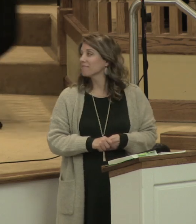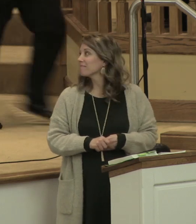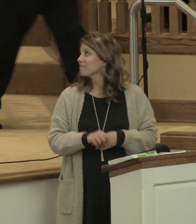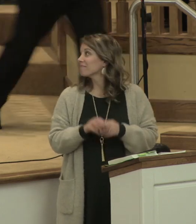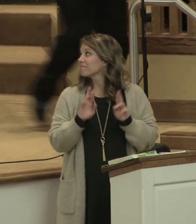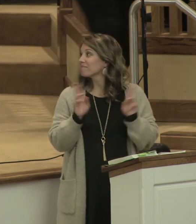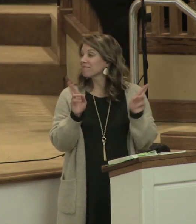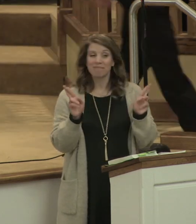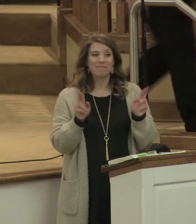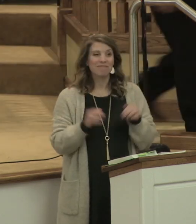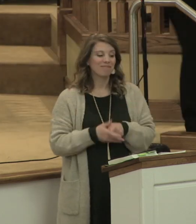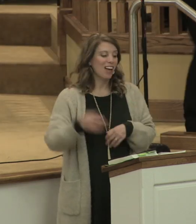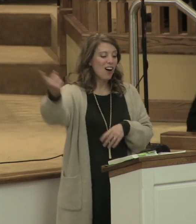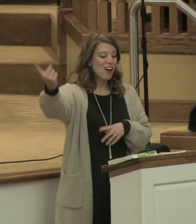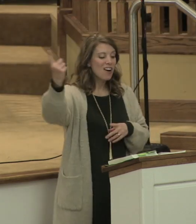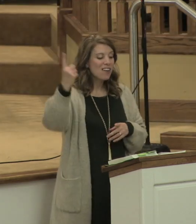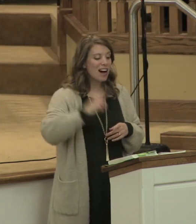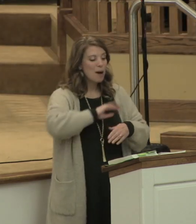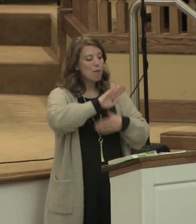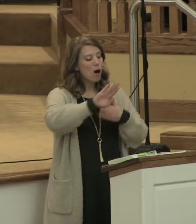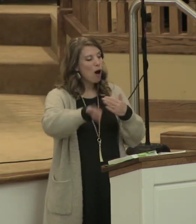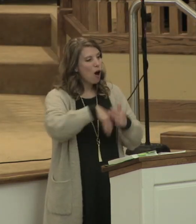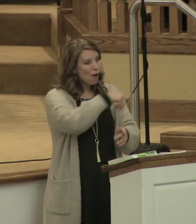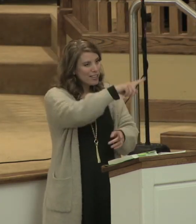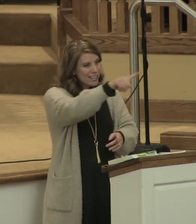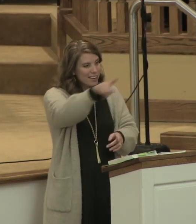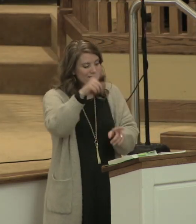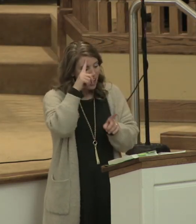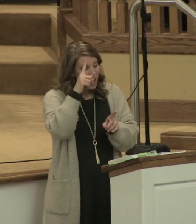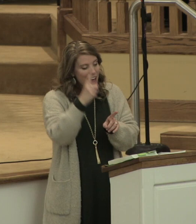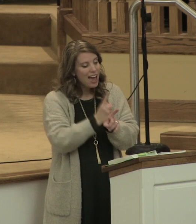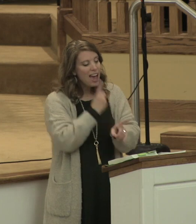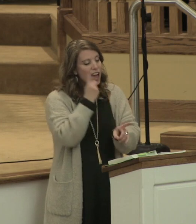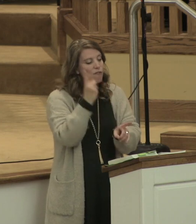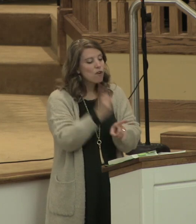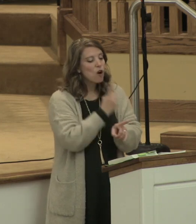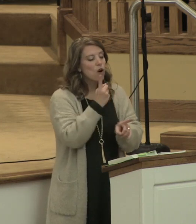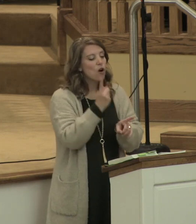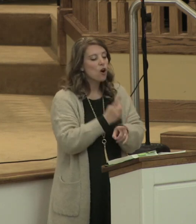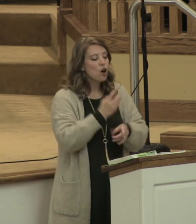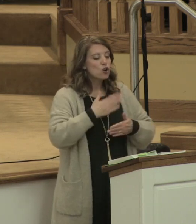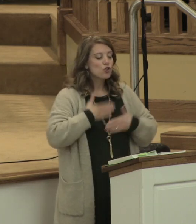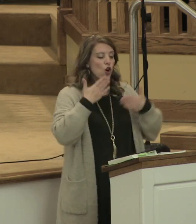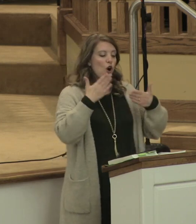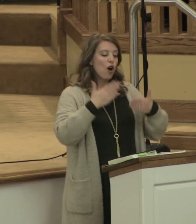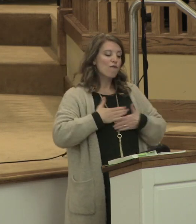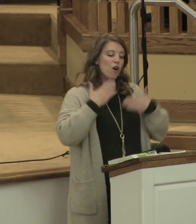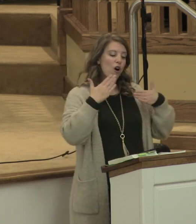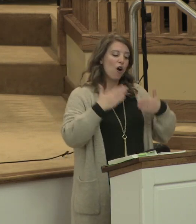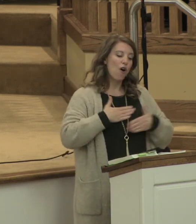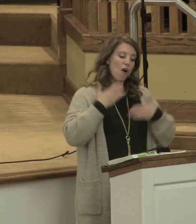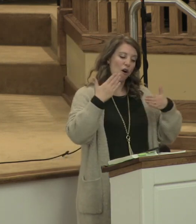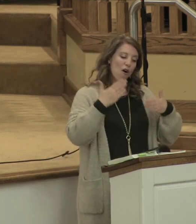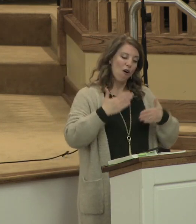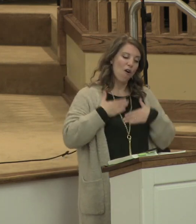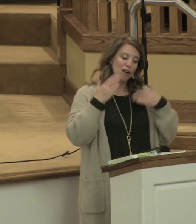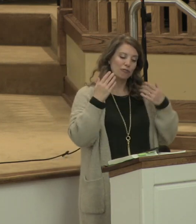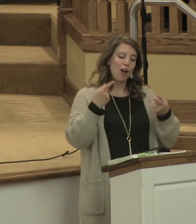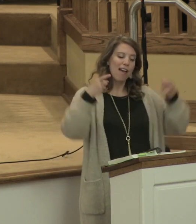All right. Oh, come all ye faithful, joyful